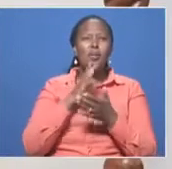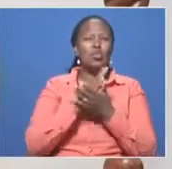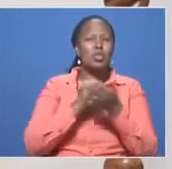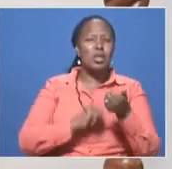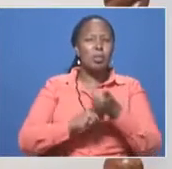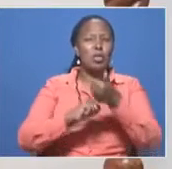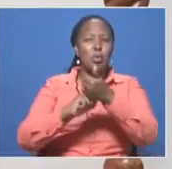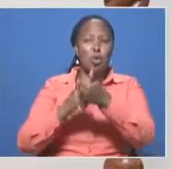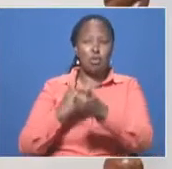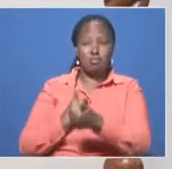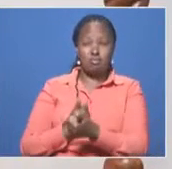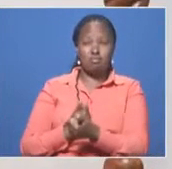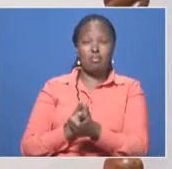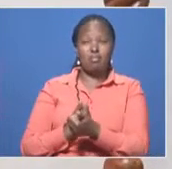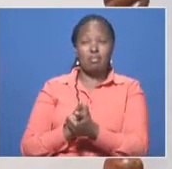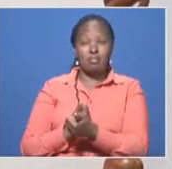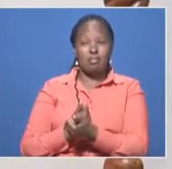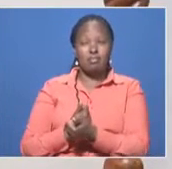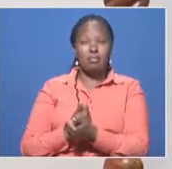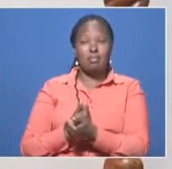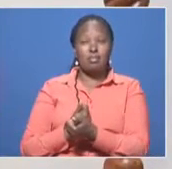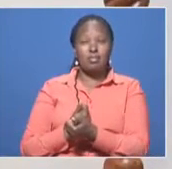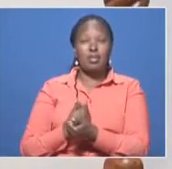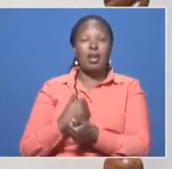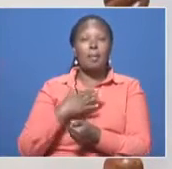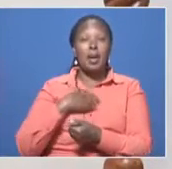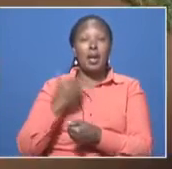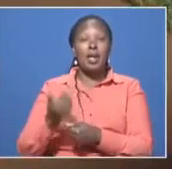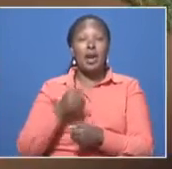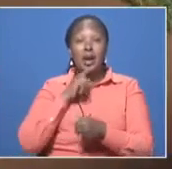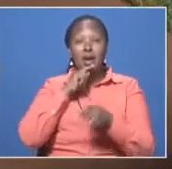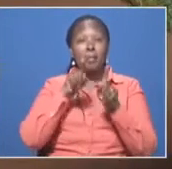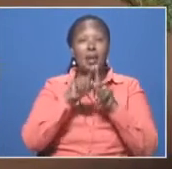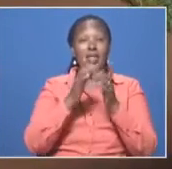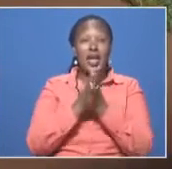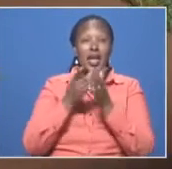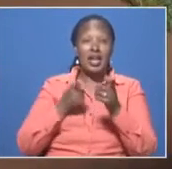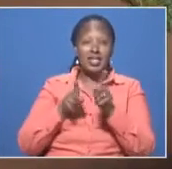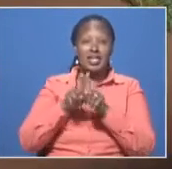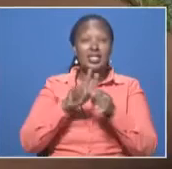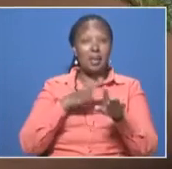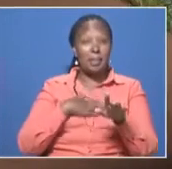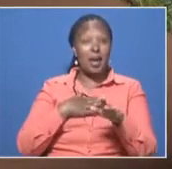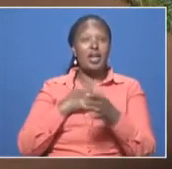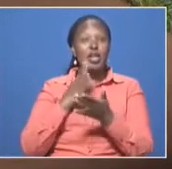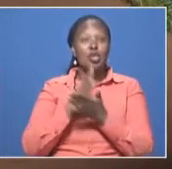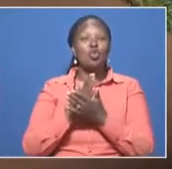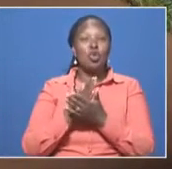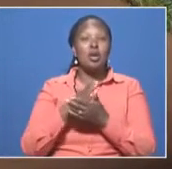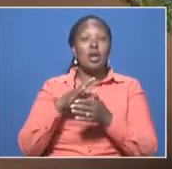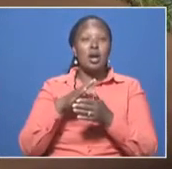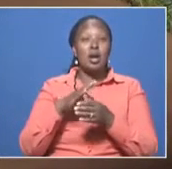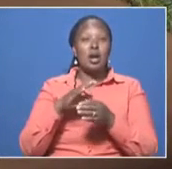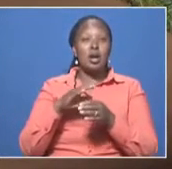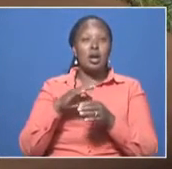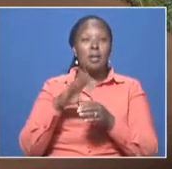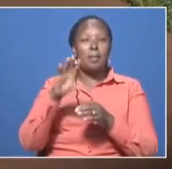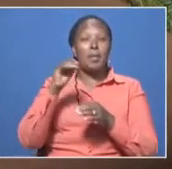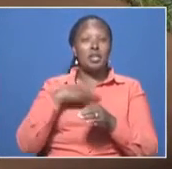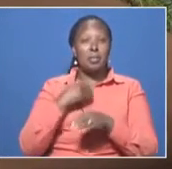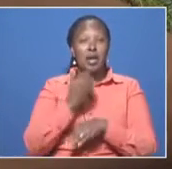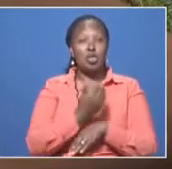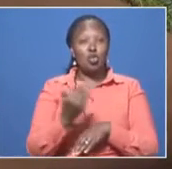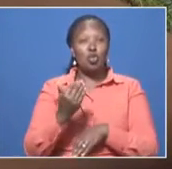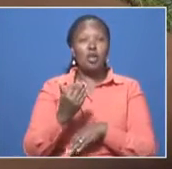supportive. You know, my younger brother and younger sister took in the kids.